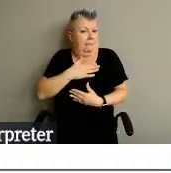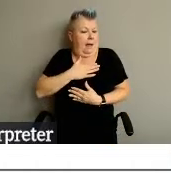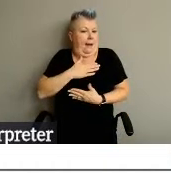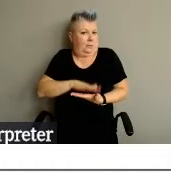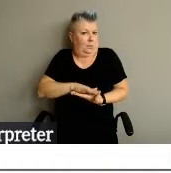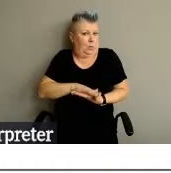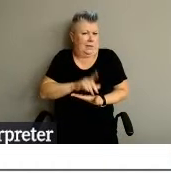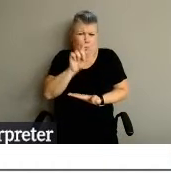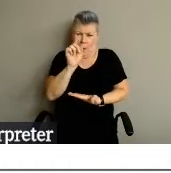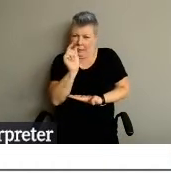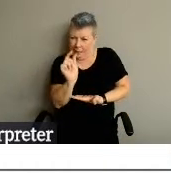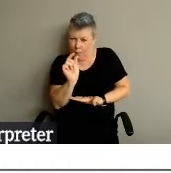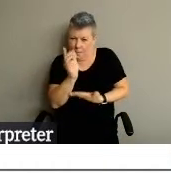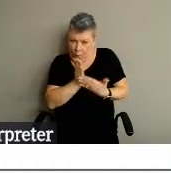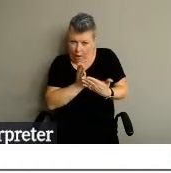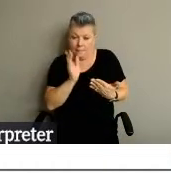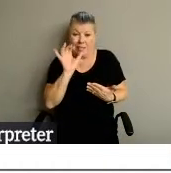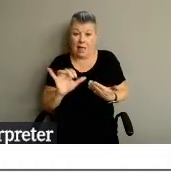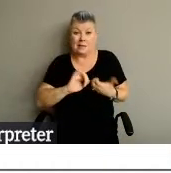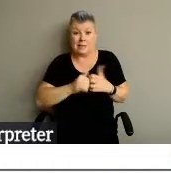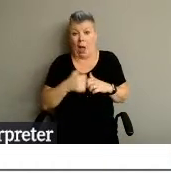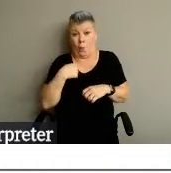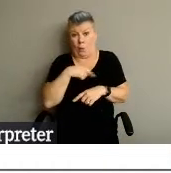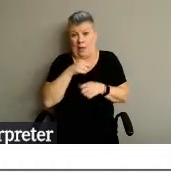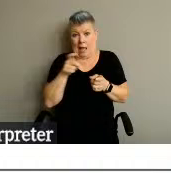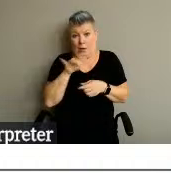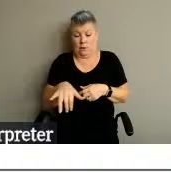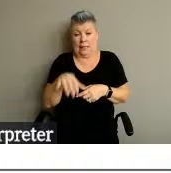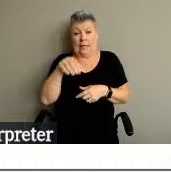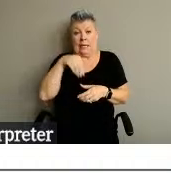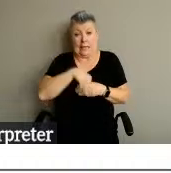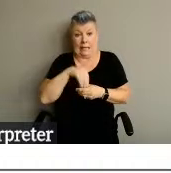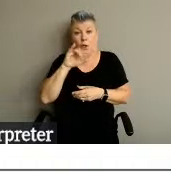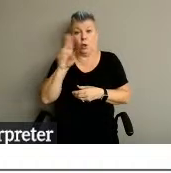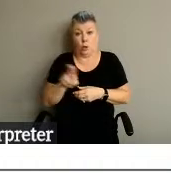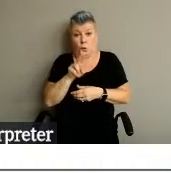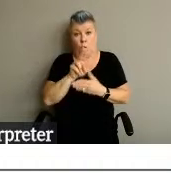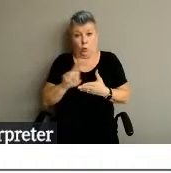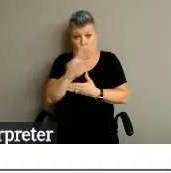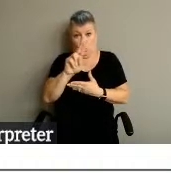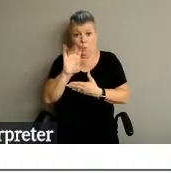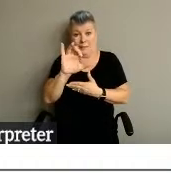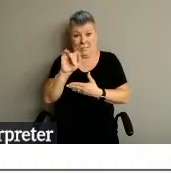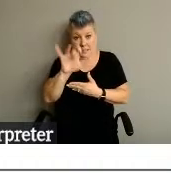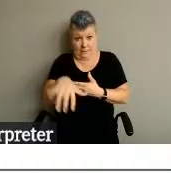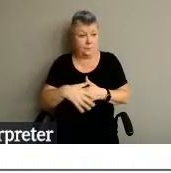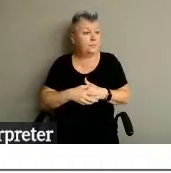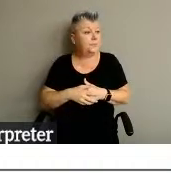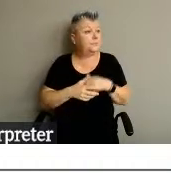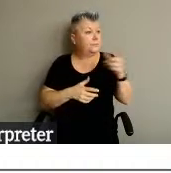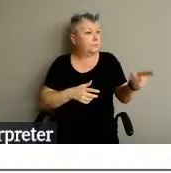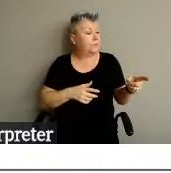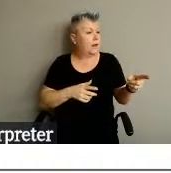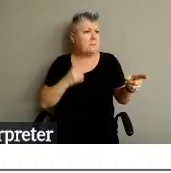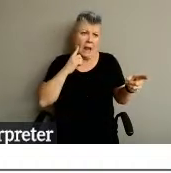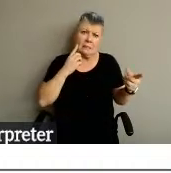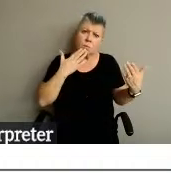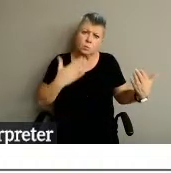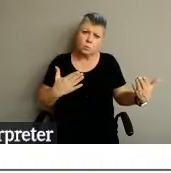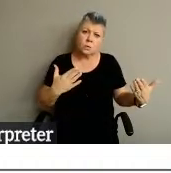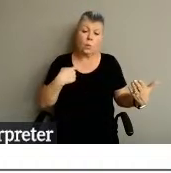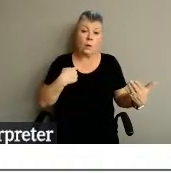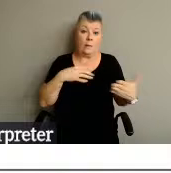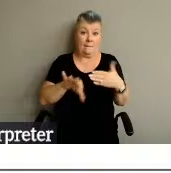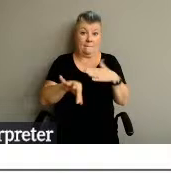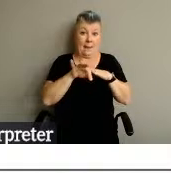one-time, that's how it works. And I think it works pretty well. You know, we would make days for children to